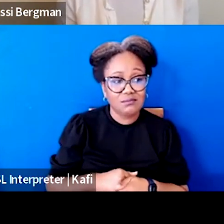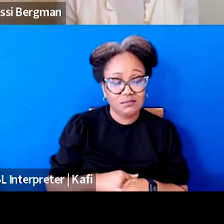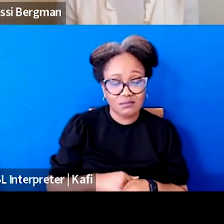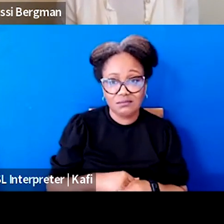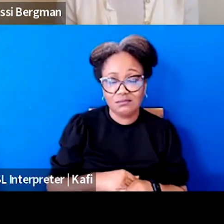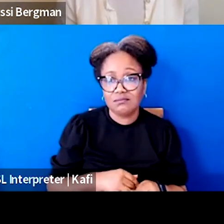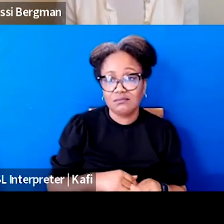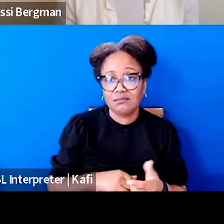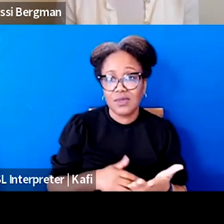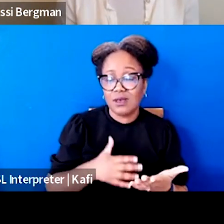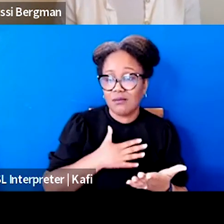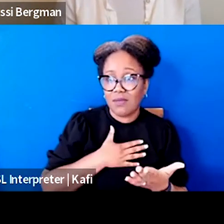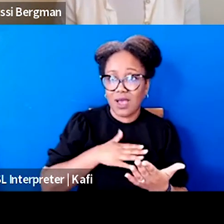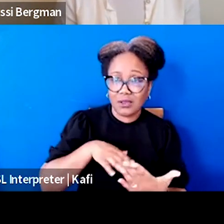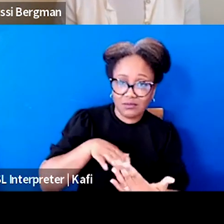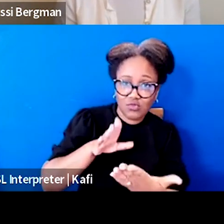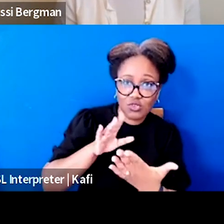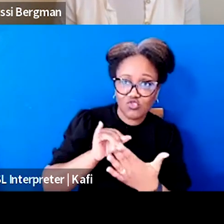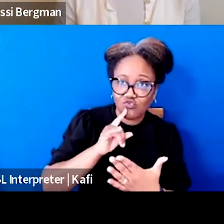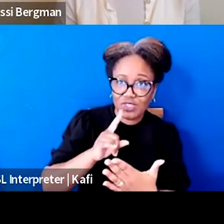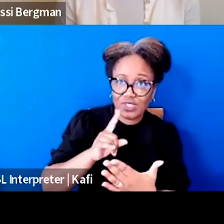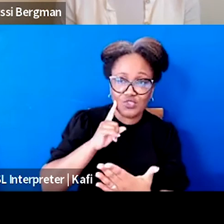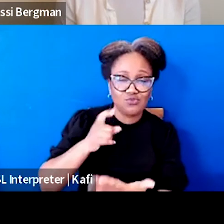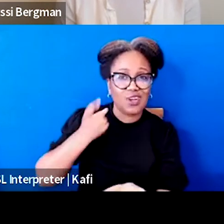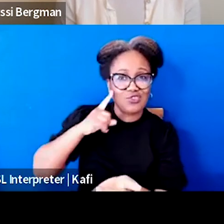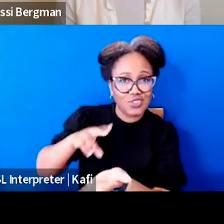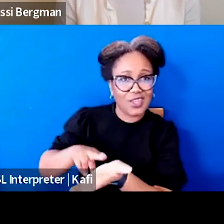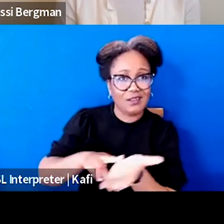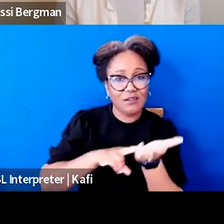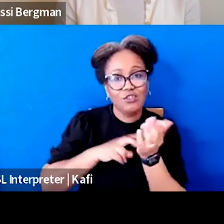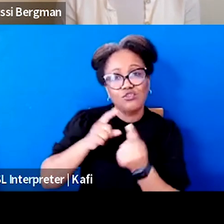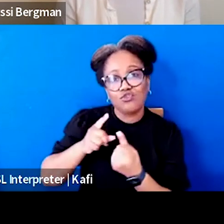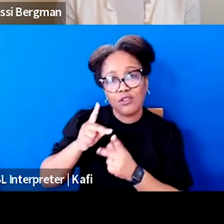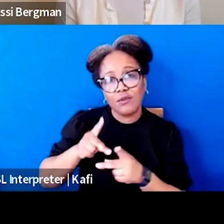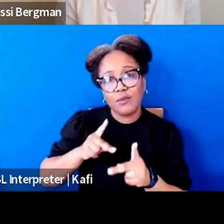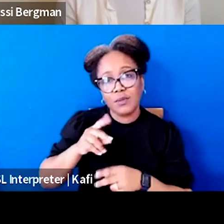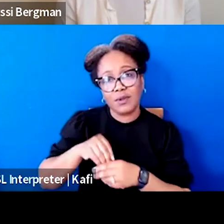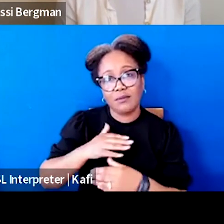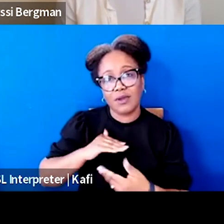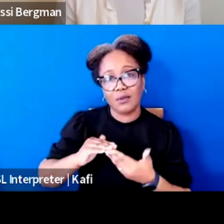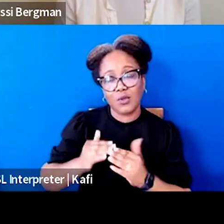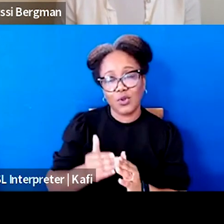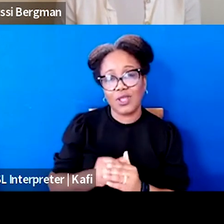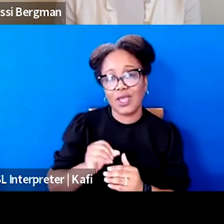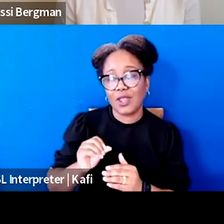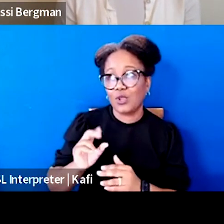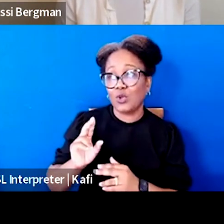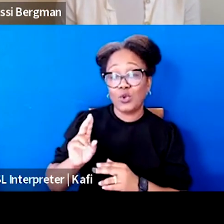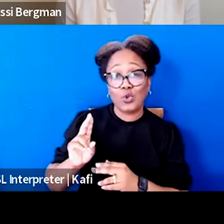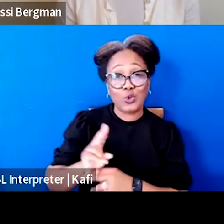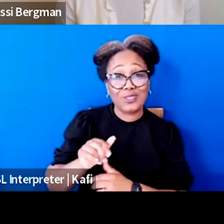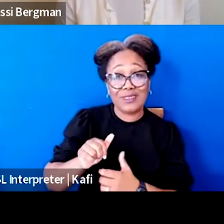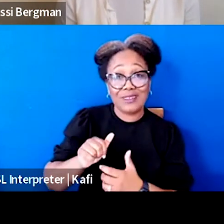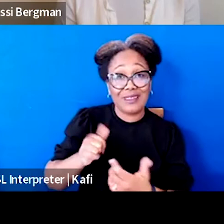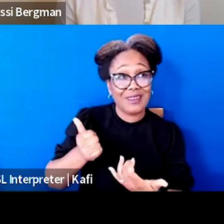material conditions of the people in my community and doing work, like using any lever I can pull to